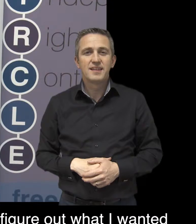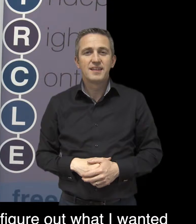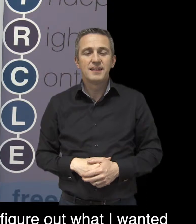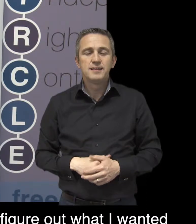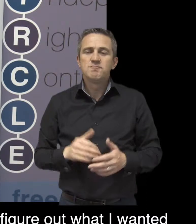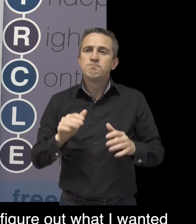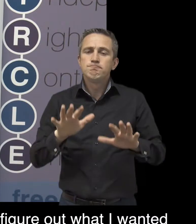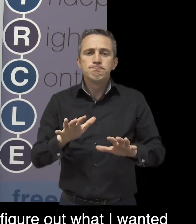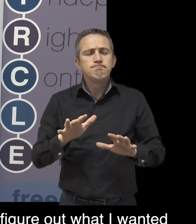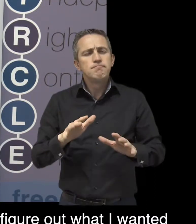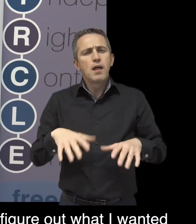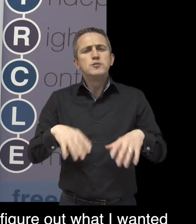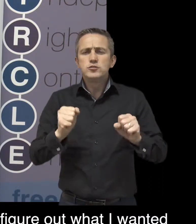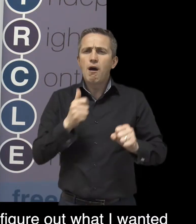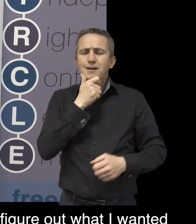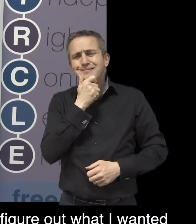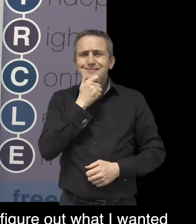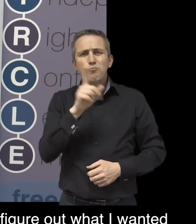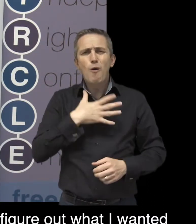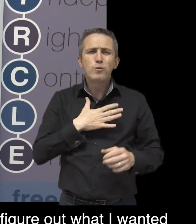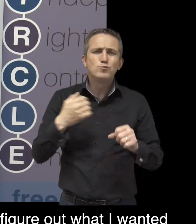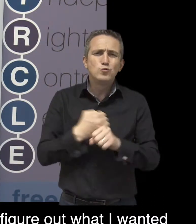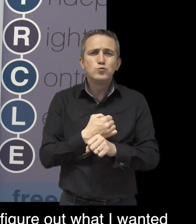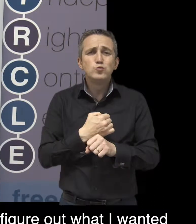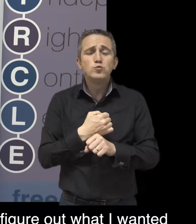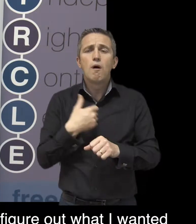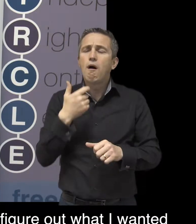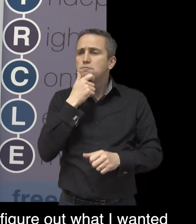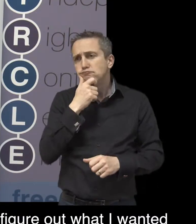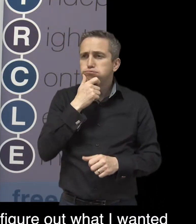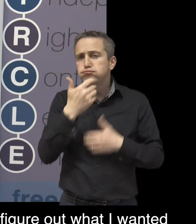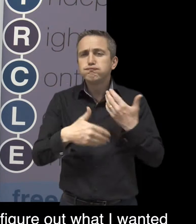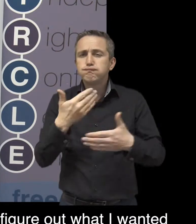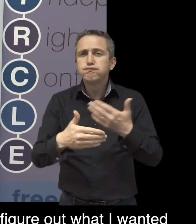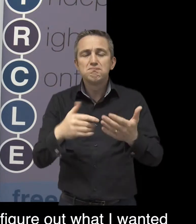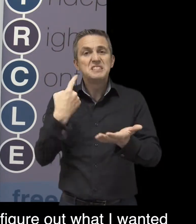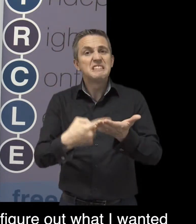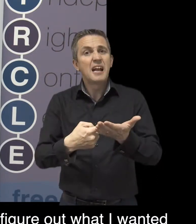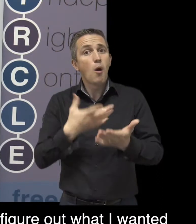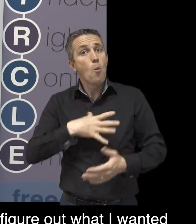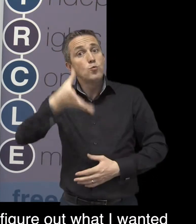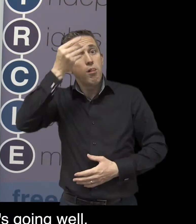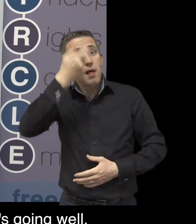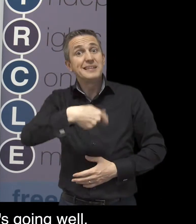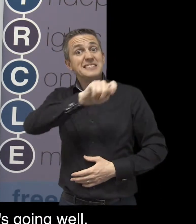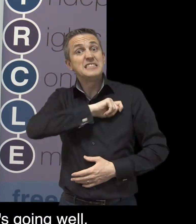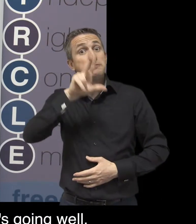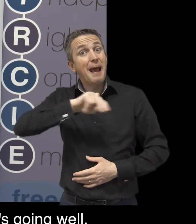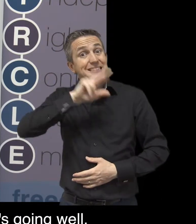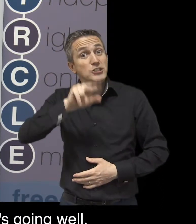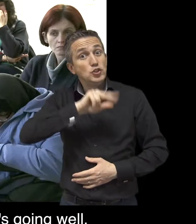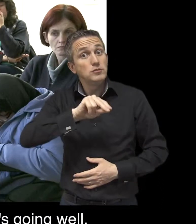to figure out what I wanted to do, but eventually I came across I wanted to learn Spanish, and